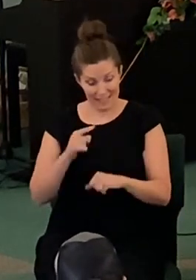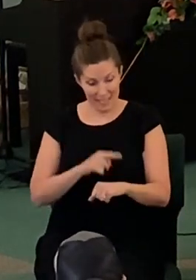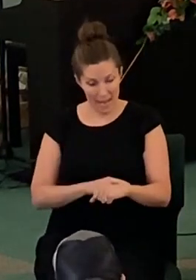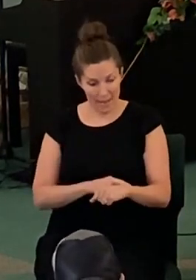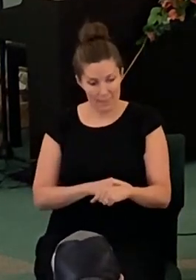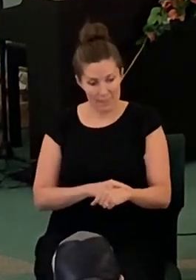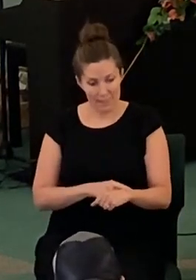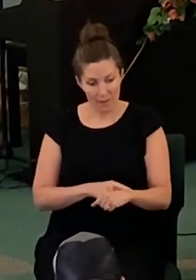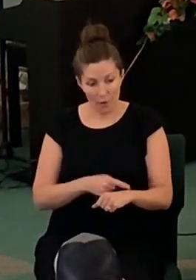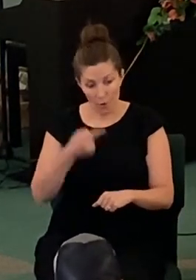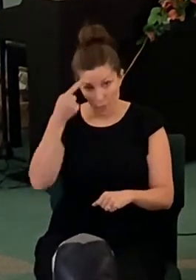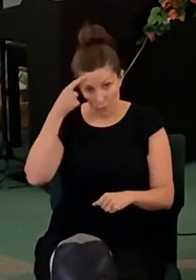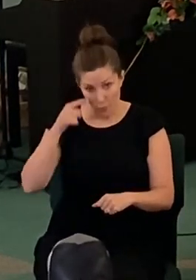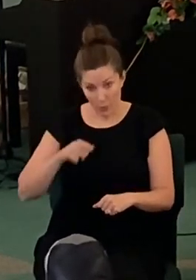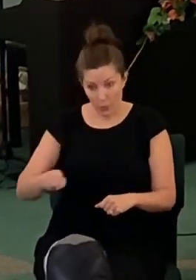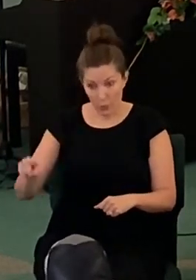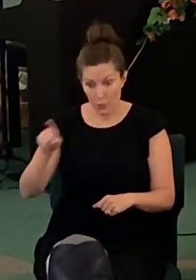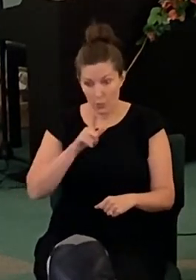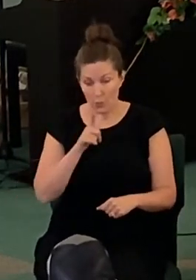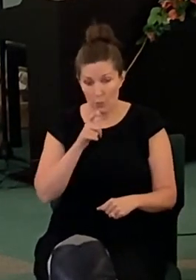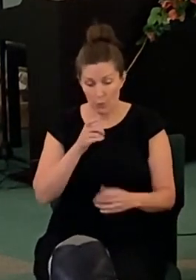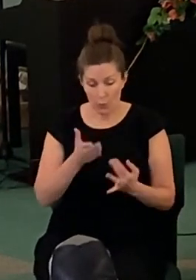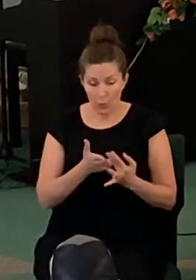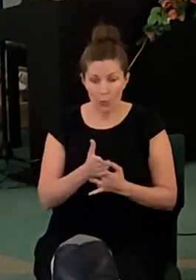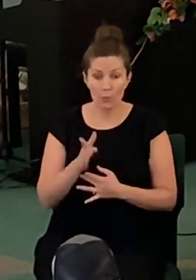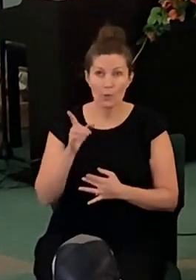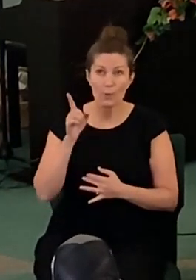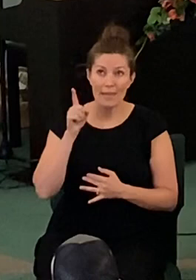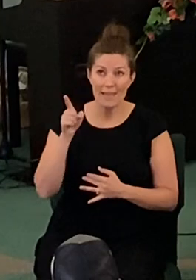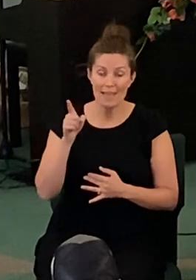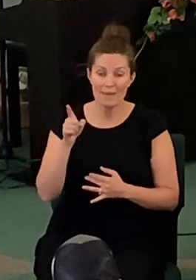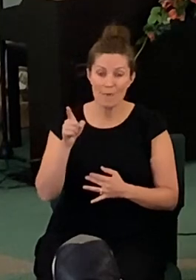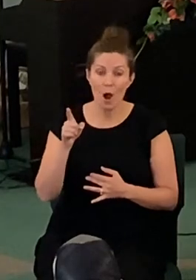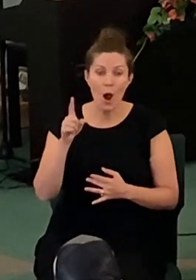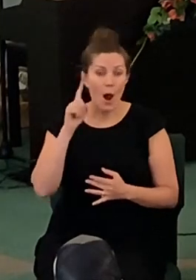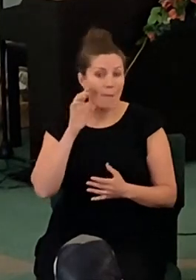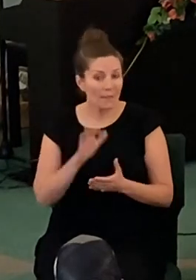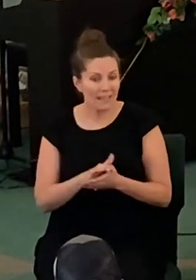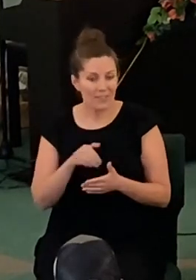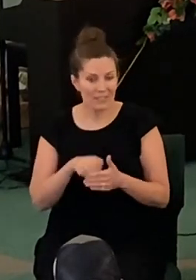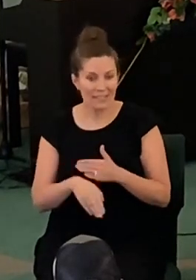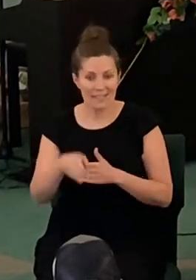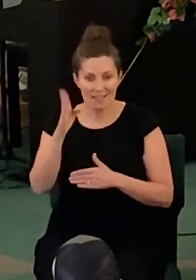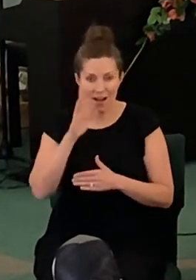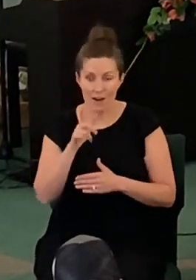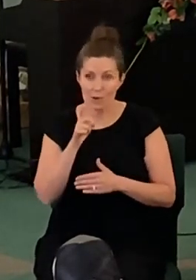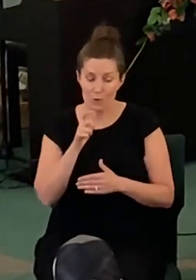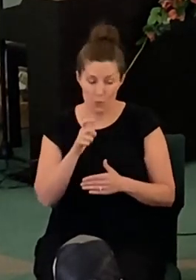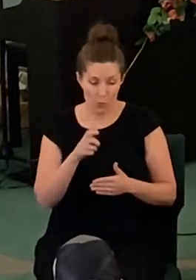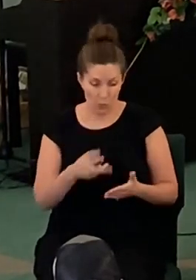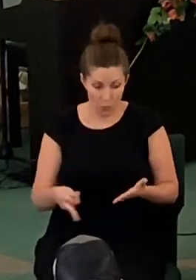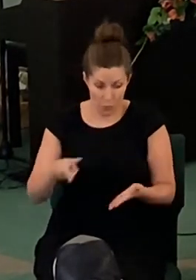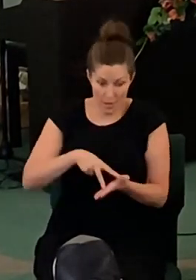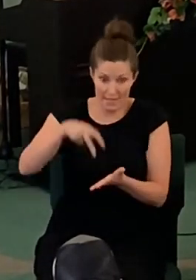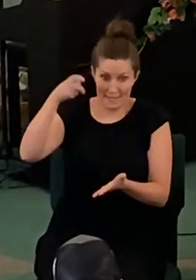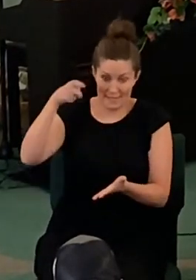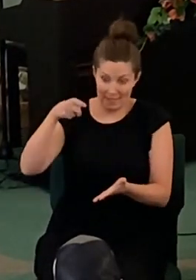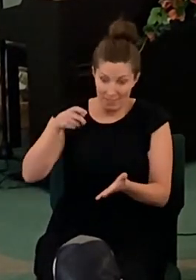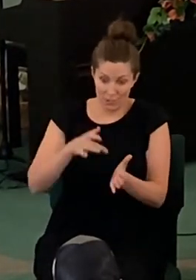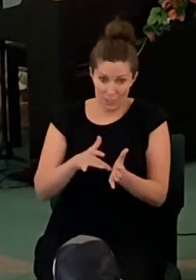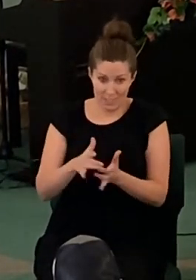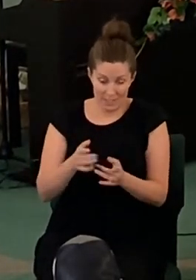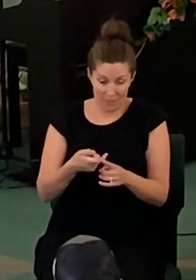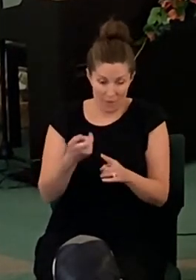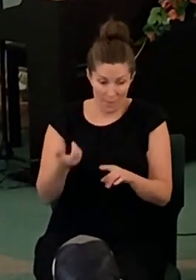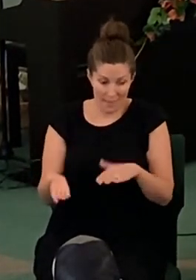sake of you who through him are believers in God, who raised him from the dead